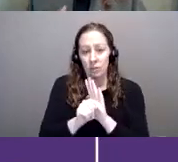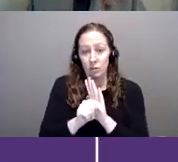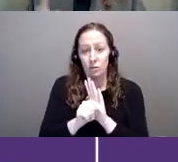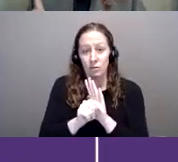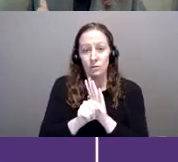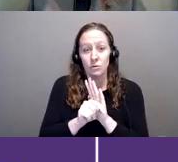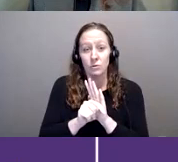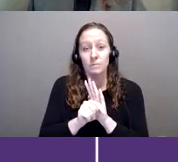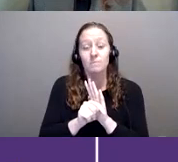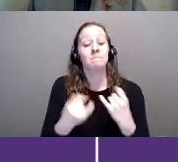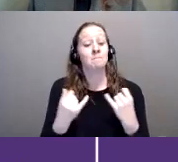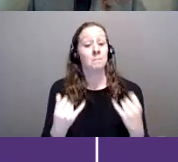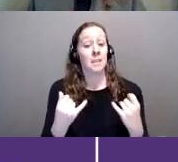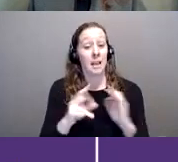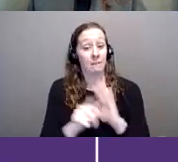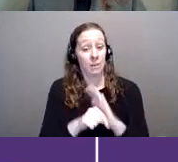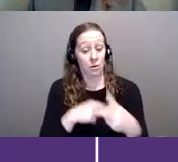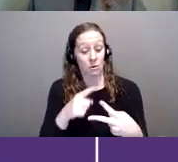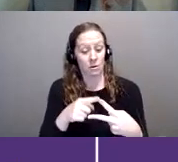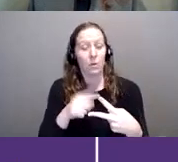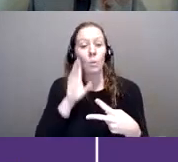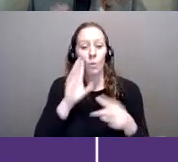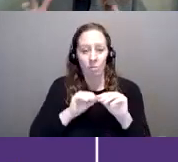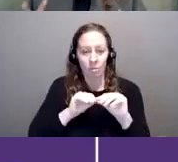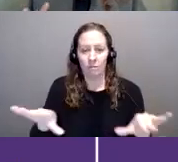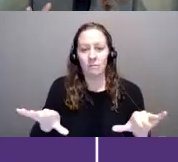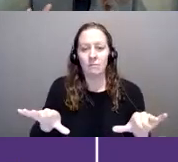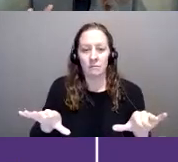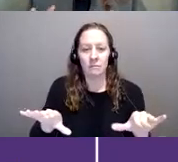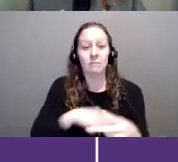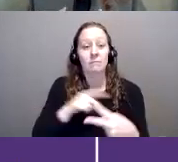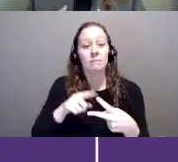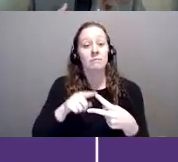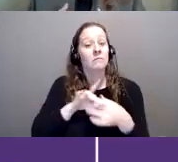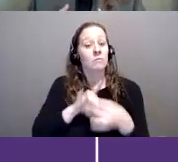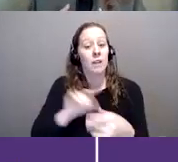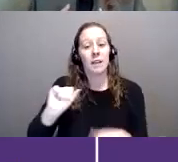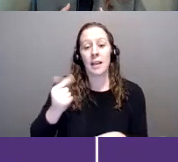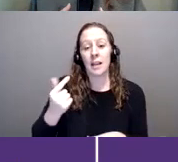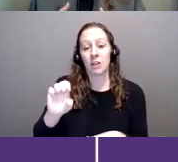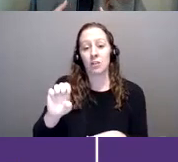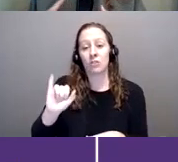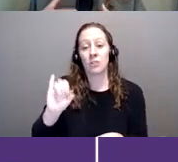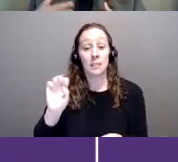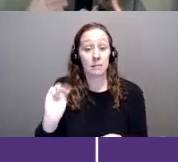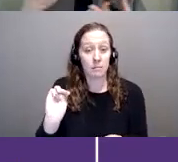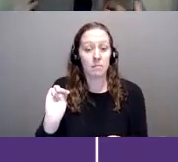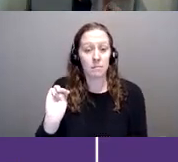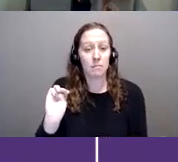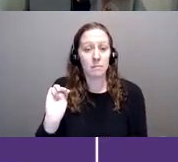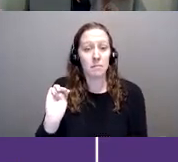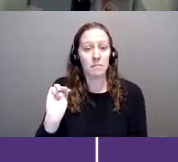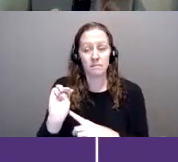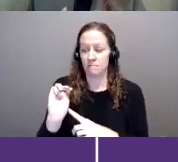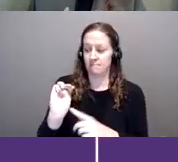going to be launching one of the two videos, and it's around ageism and looking at the fact that that's the